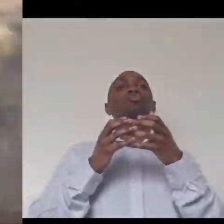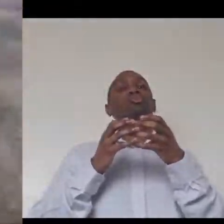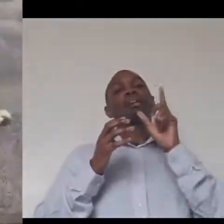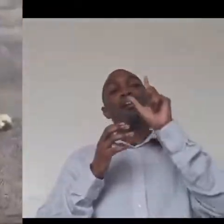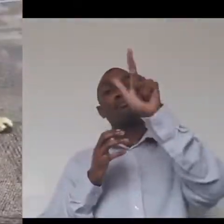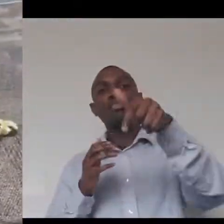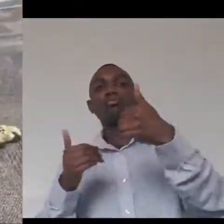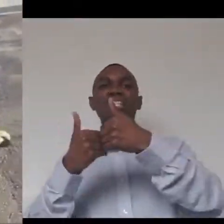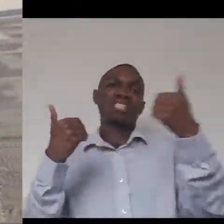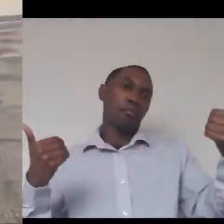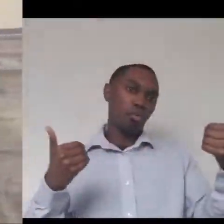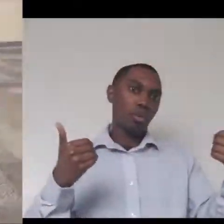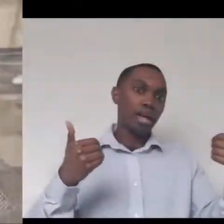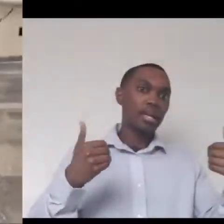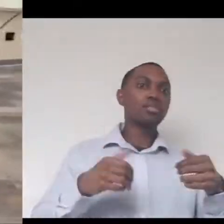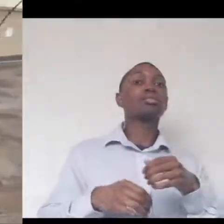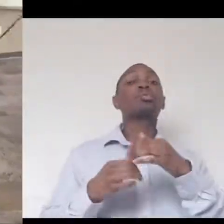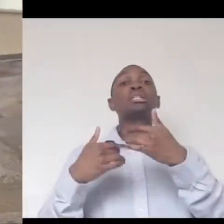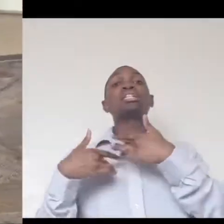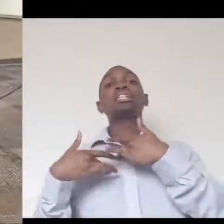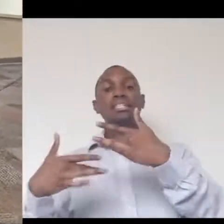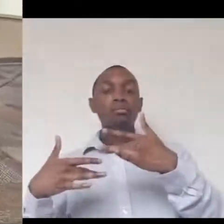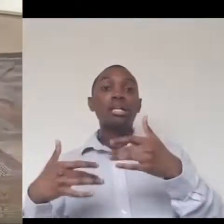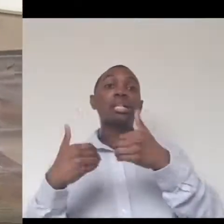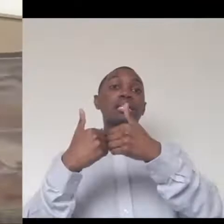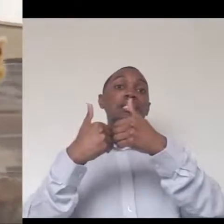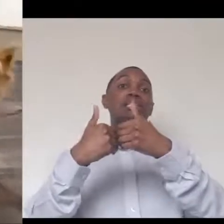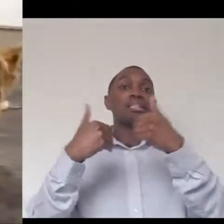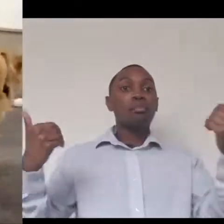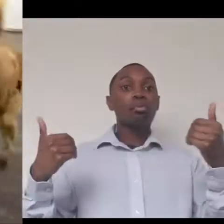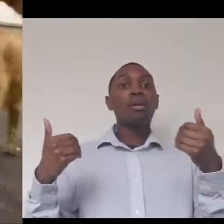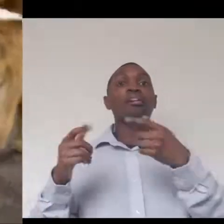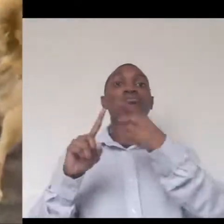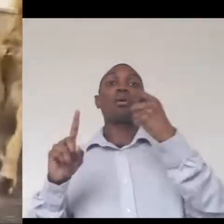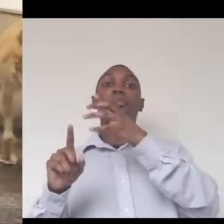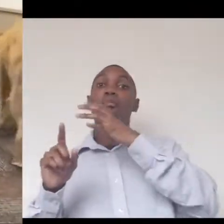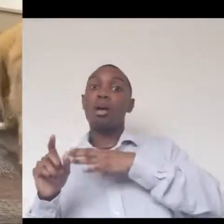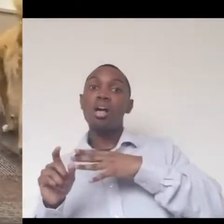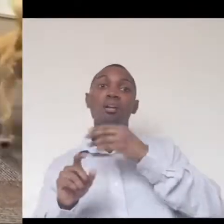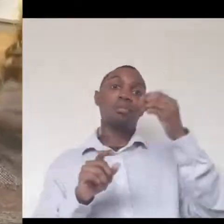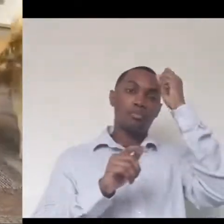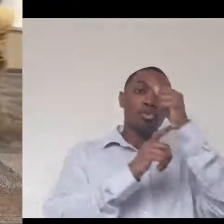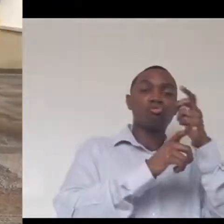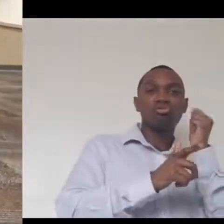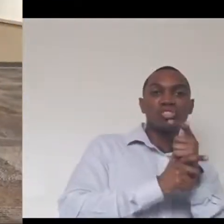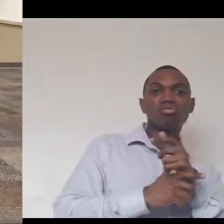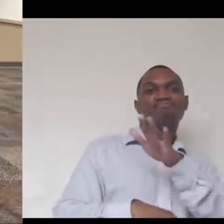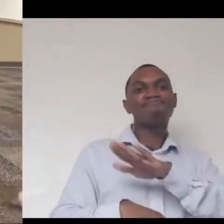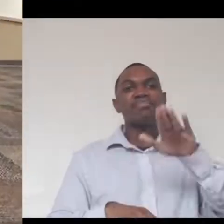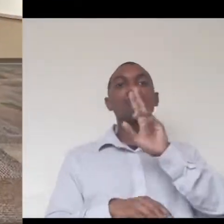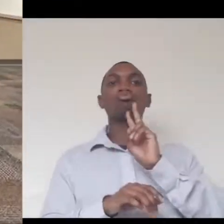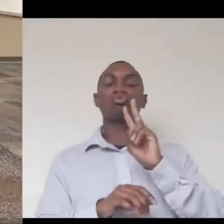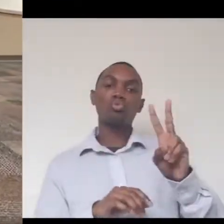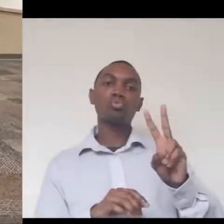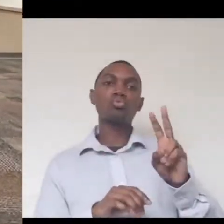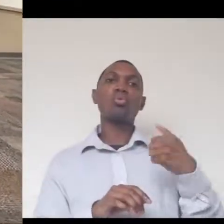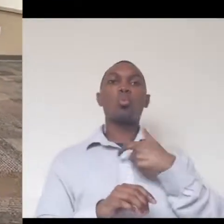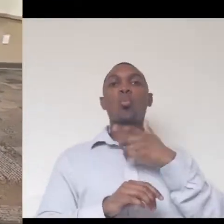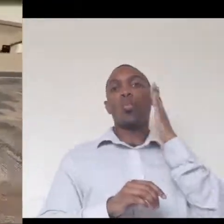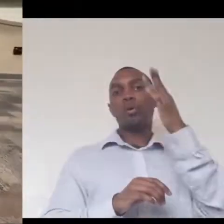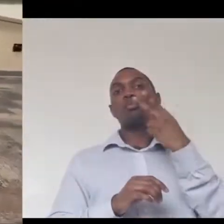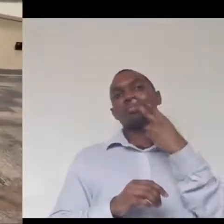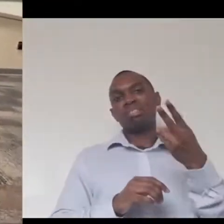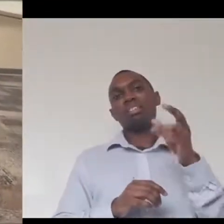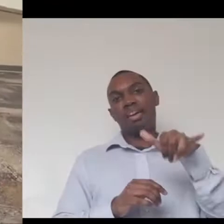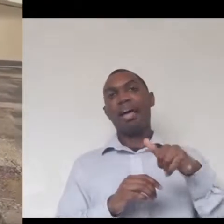2 years old. So that is typically when we will see the separation between Kris and Remus. And that's also what we've seen